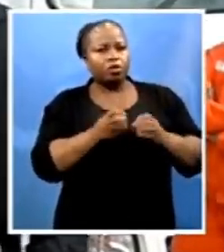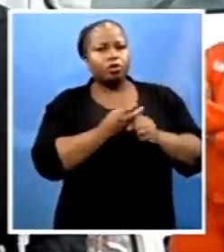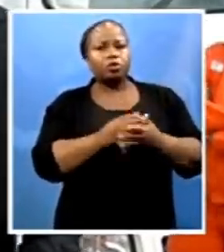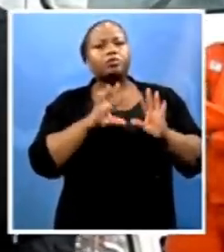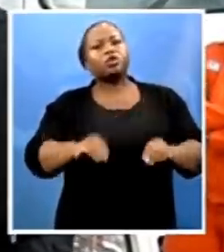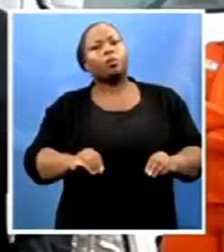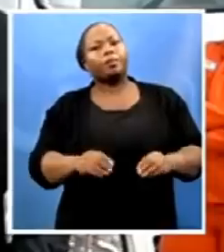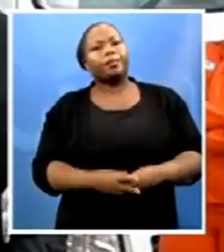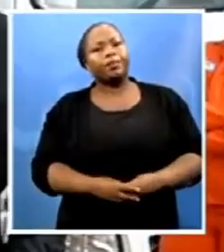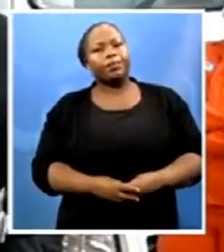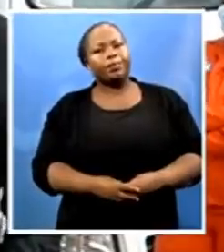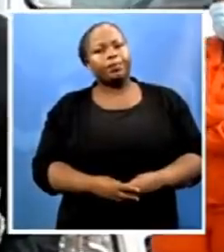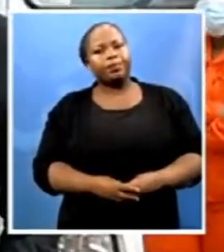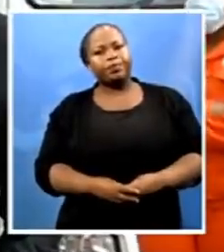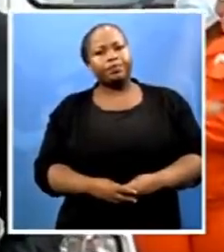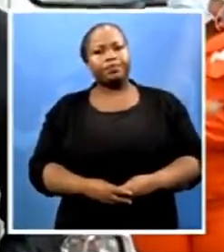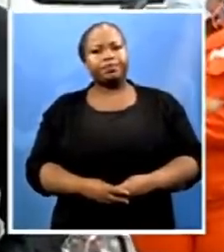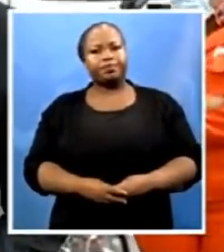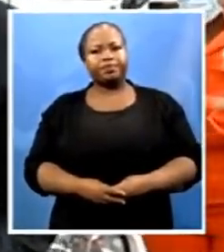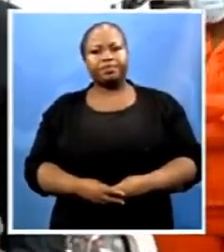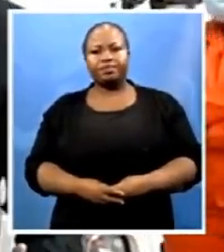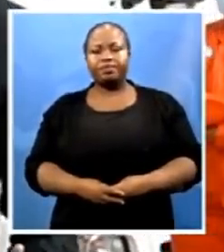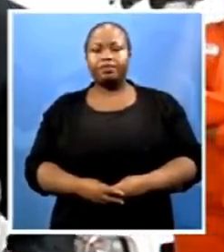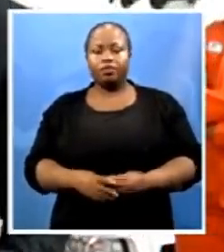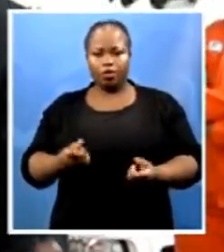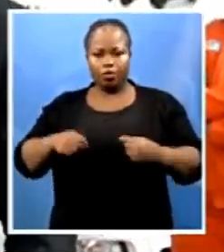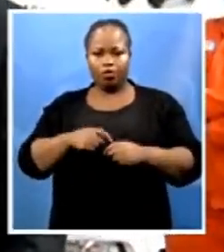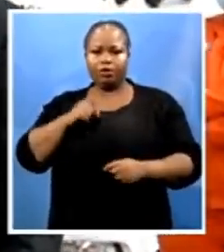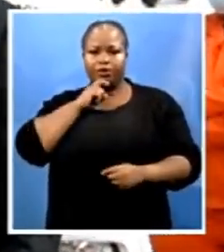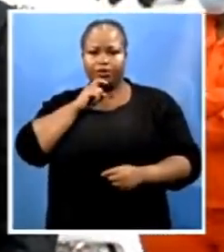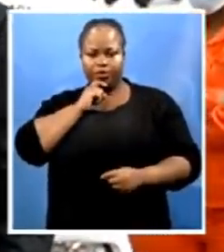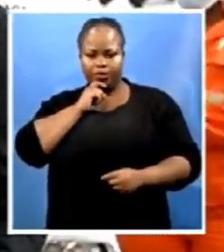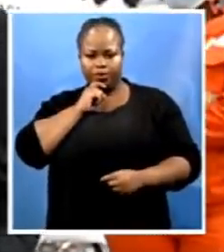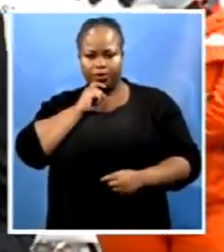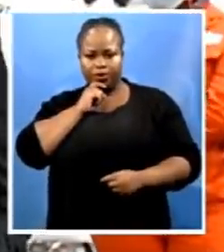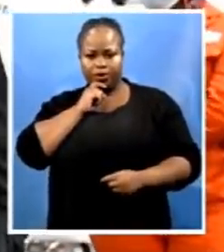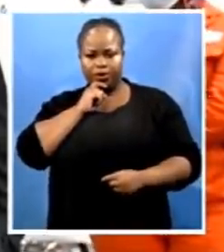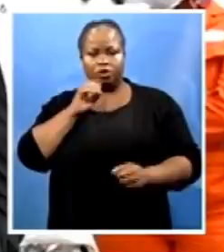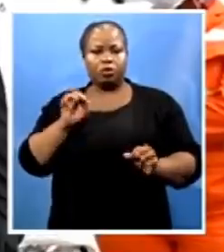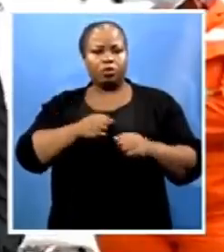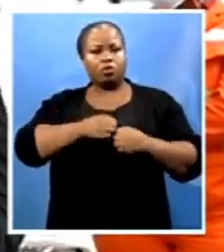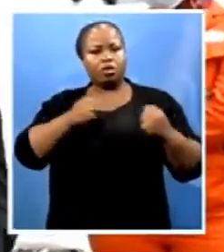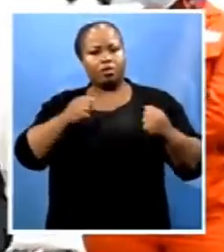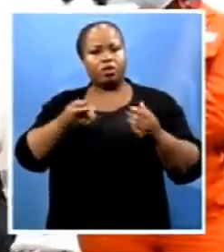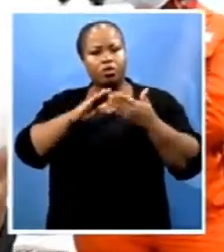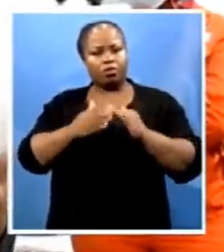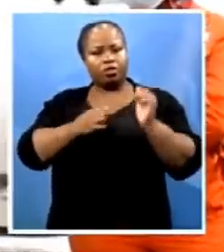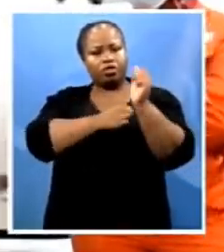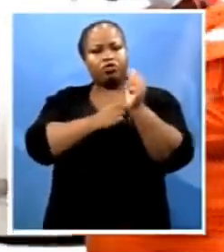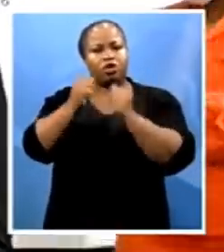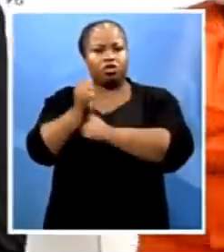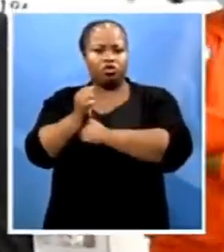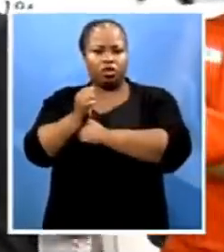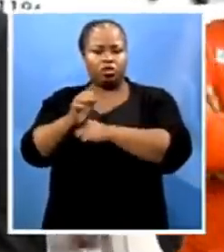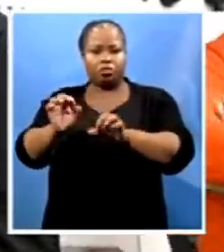is why we use the transparency of the community structures, so that if it goes through the